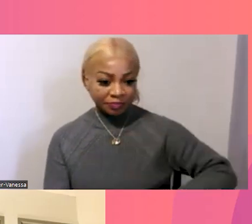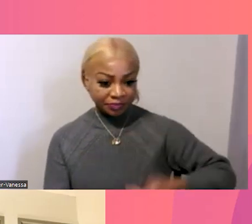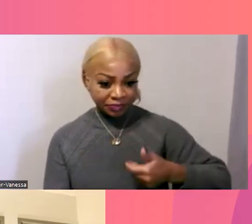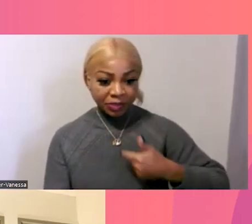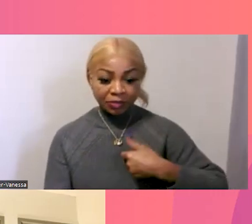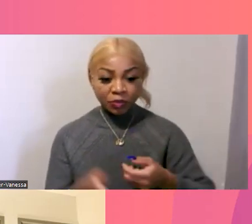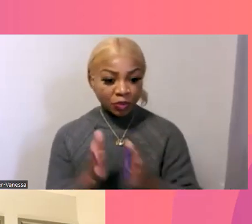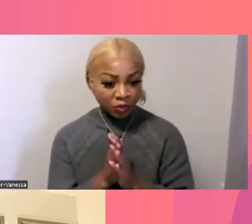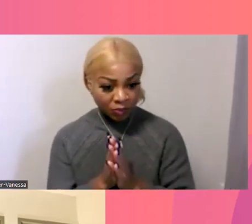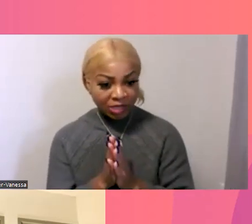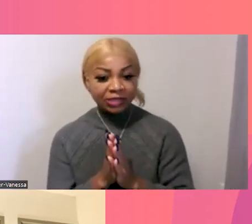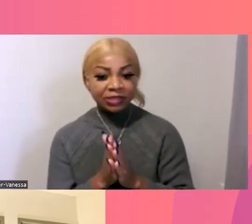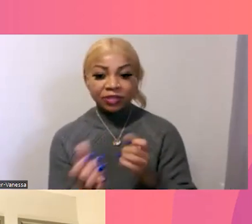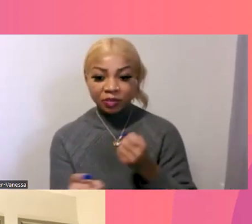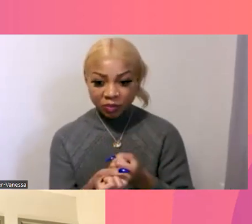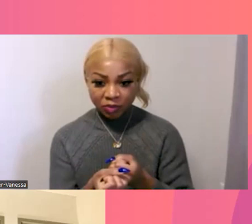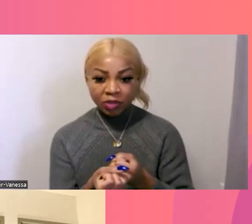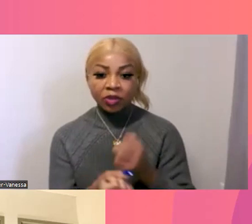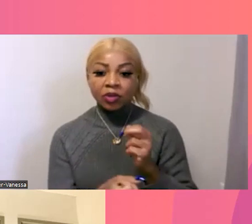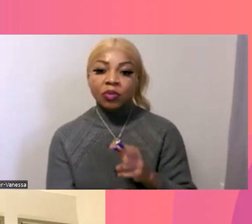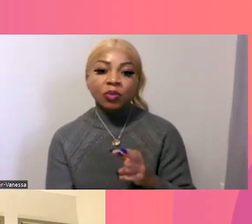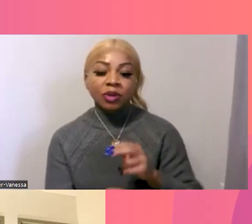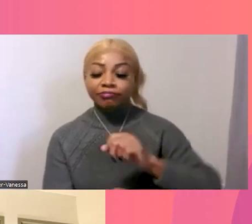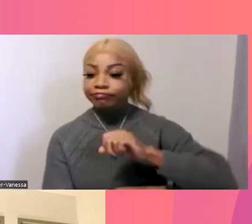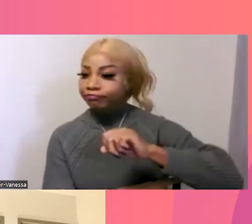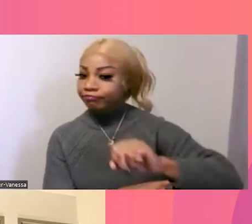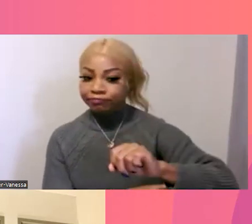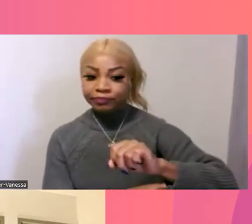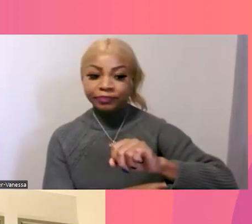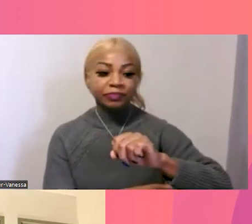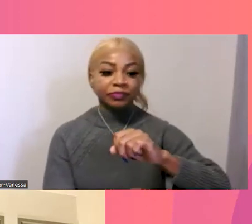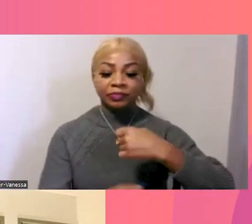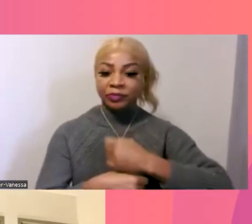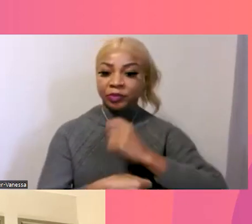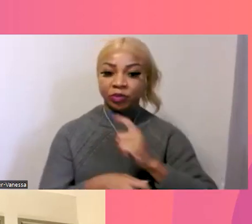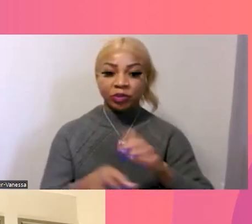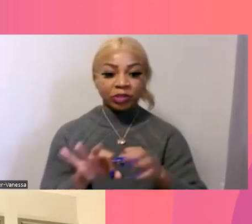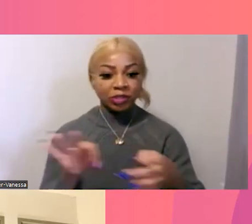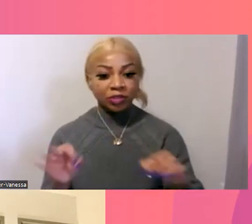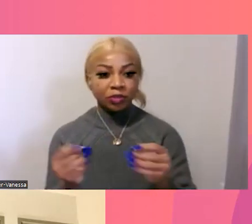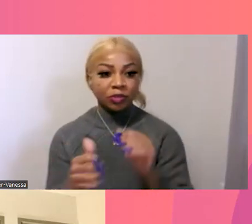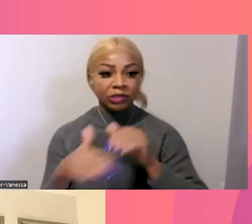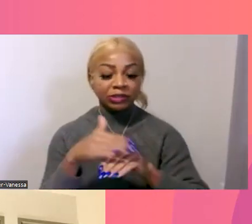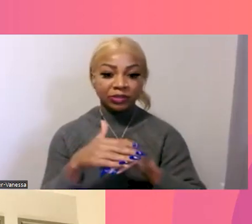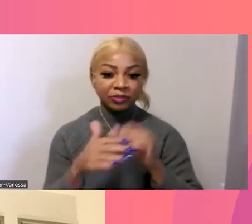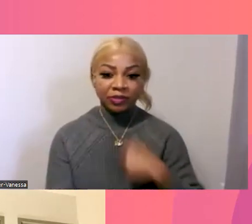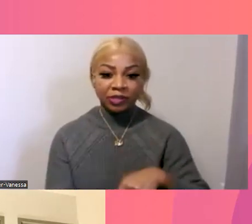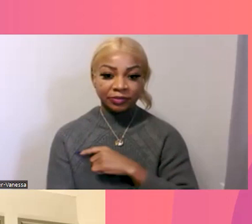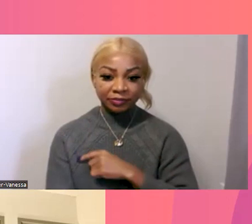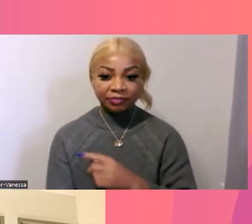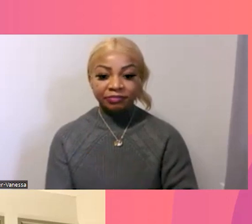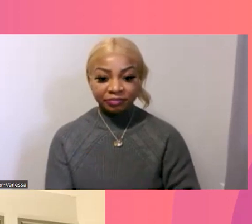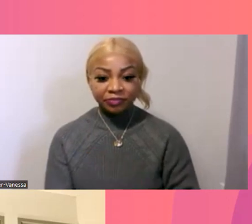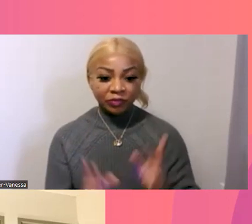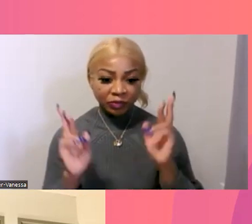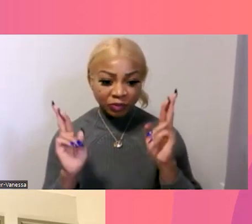requesting some form of support, or there is pushback towards making the language more accessible for us. So